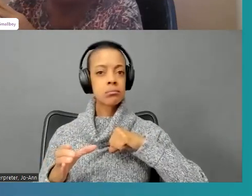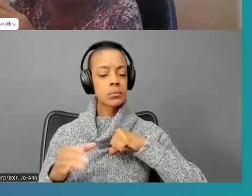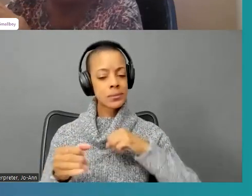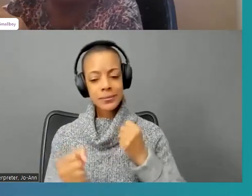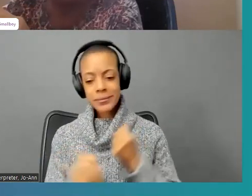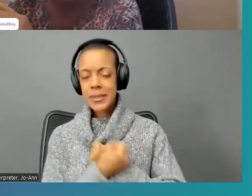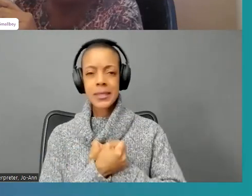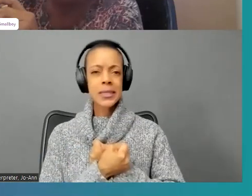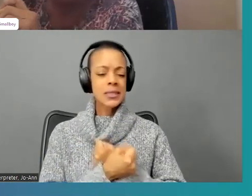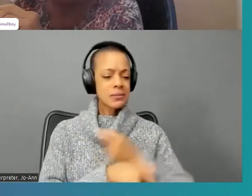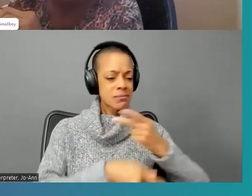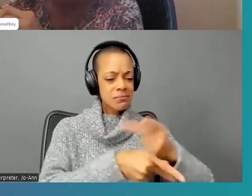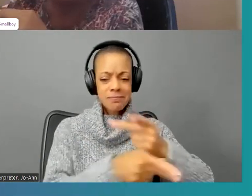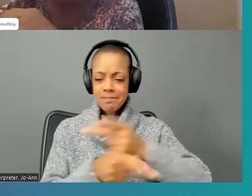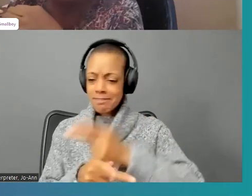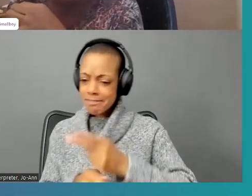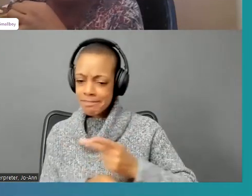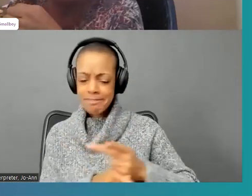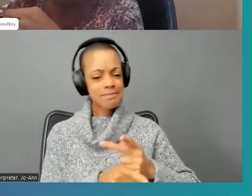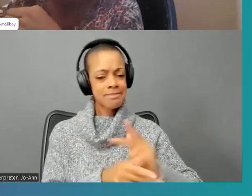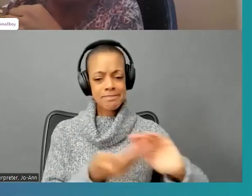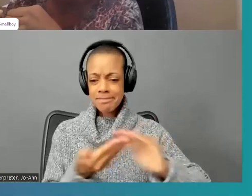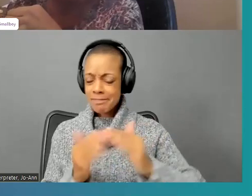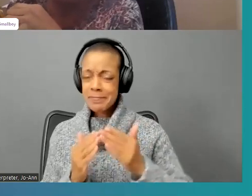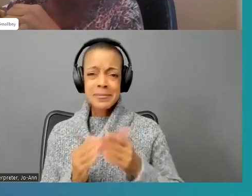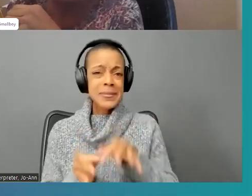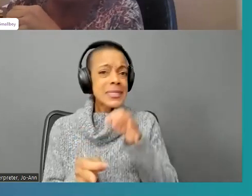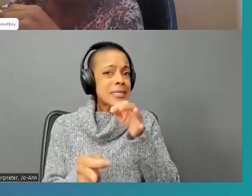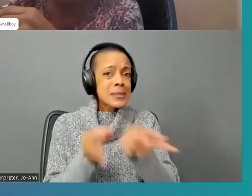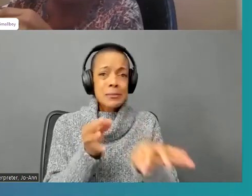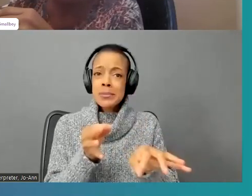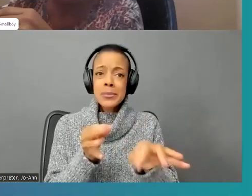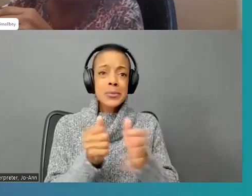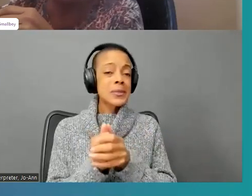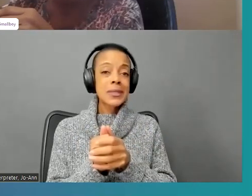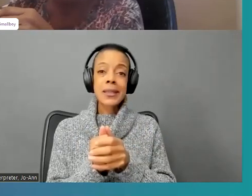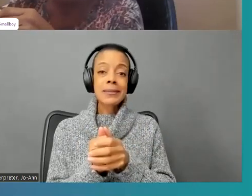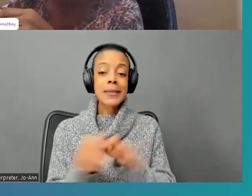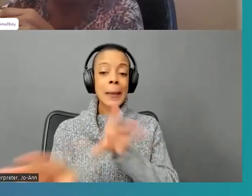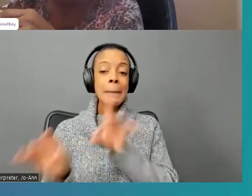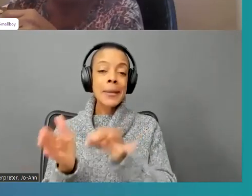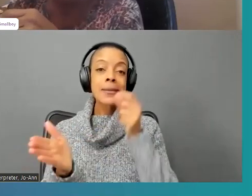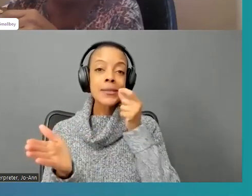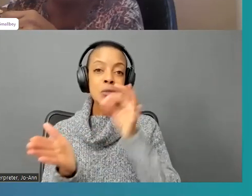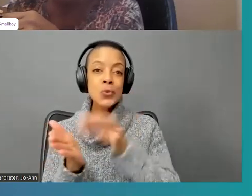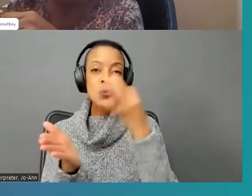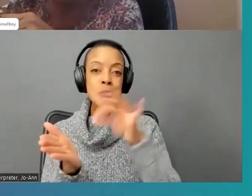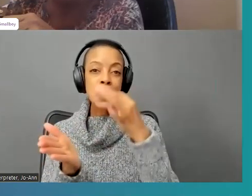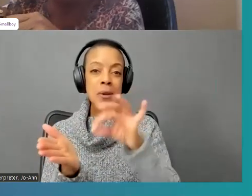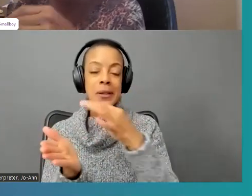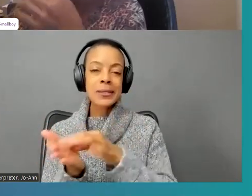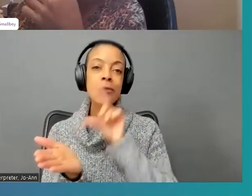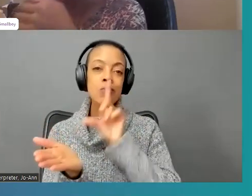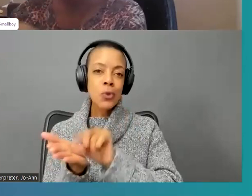shared in our community. And they were just simple things like picking strawberries, you know, or preserving